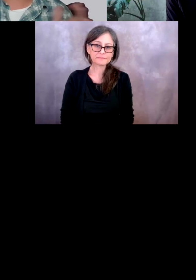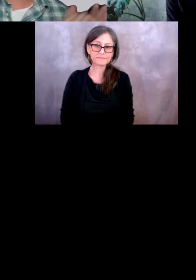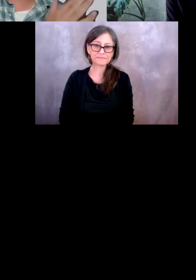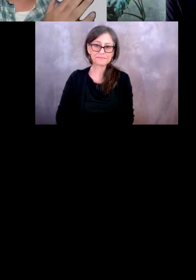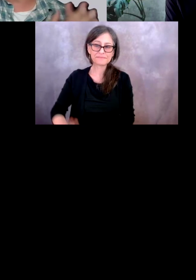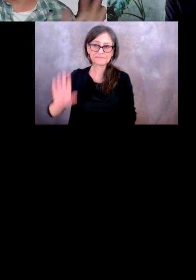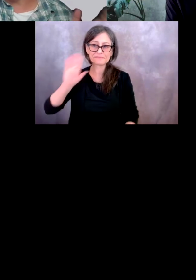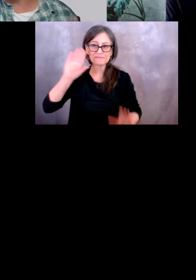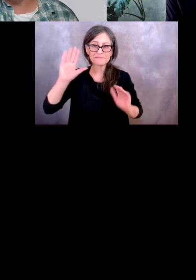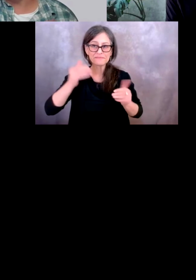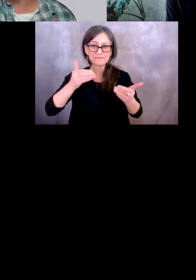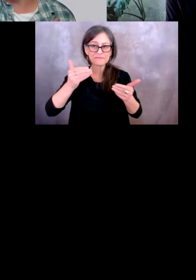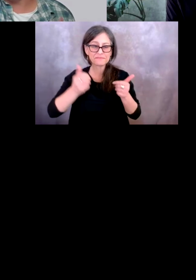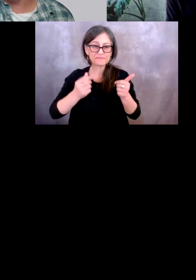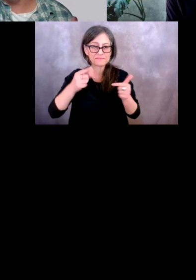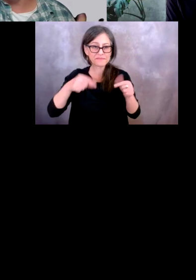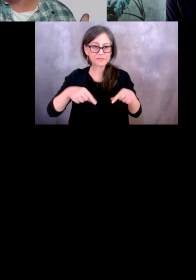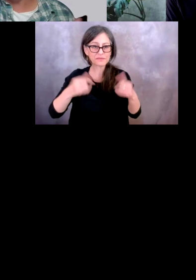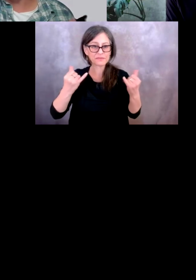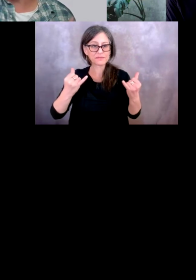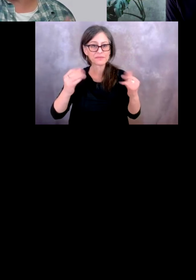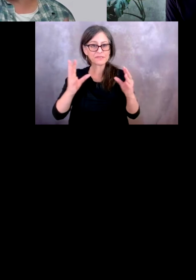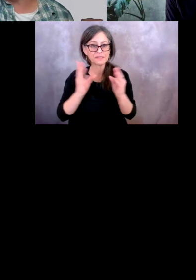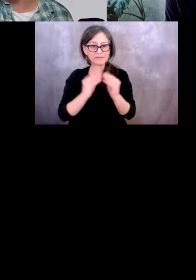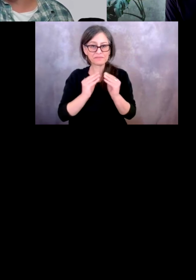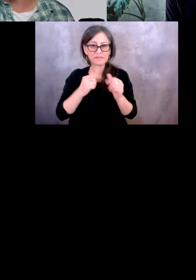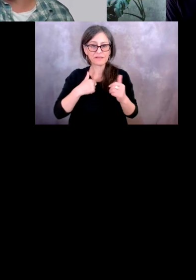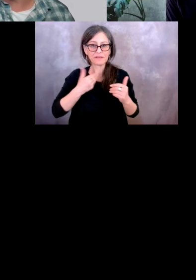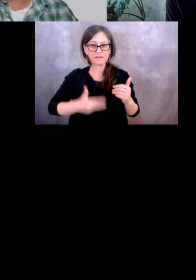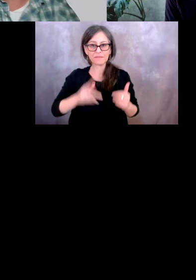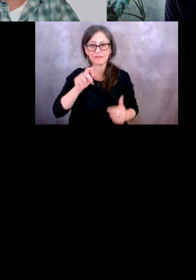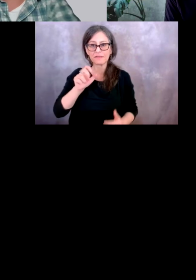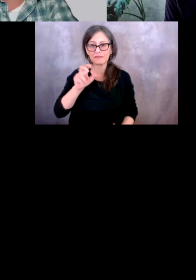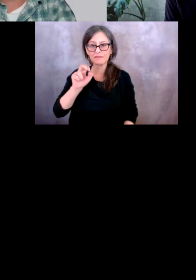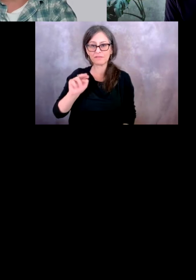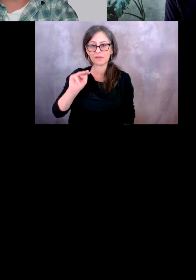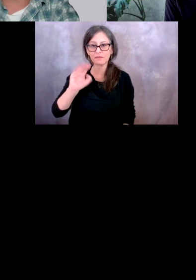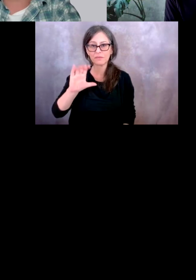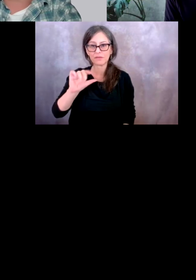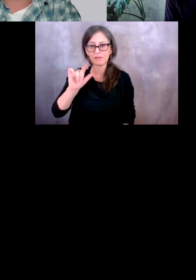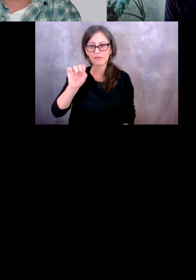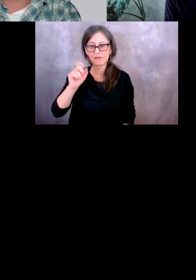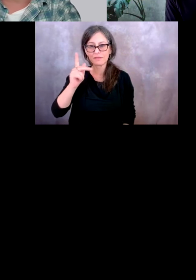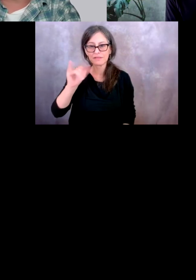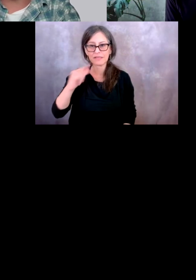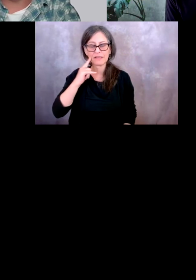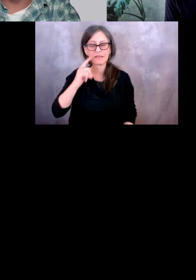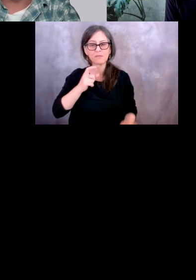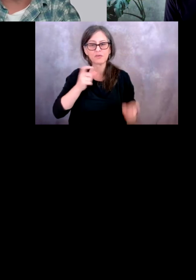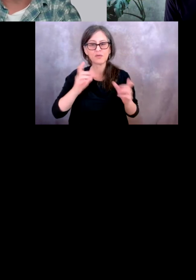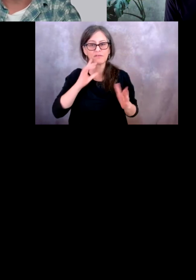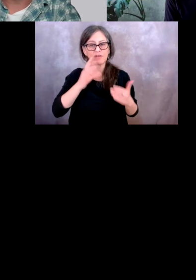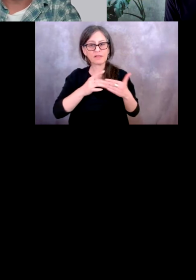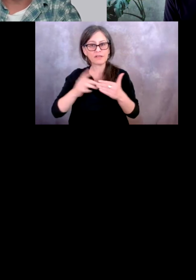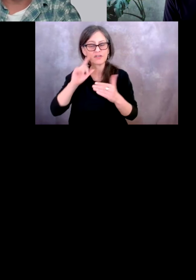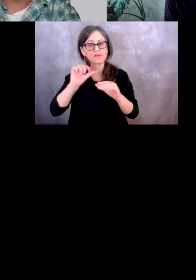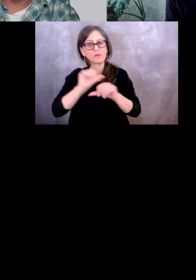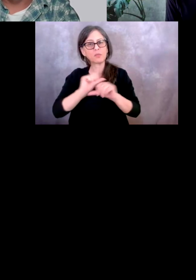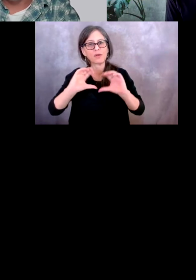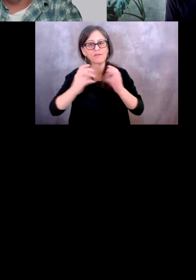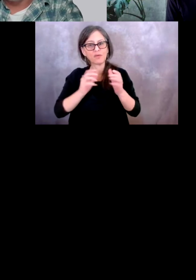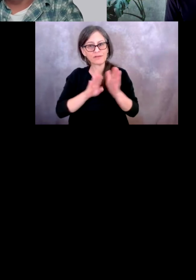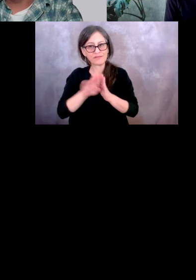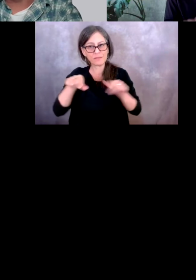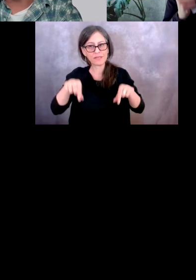All right, welcome everybody to today's webinar. My name is Kevin McCluskey. I'm the Senior Director of Leadership and Workforce Development here